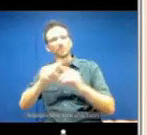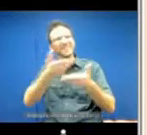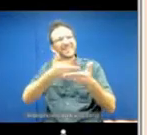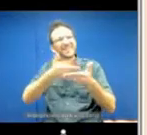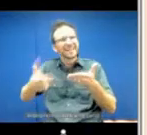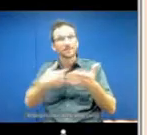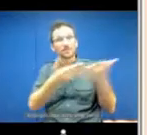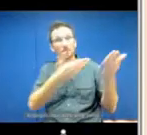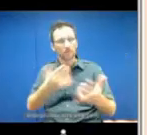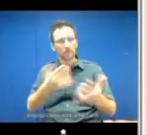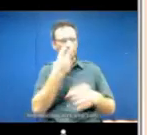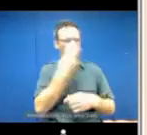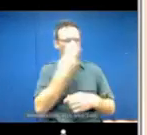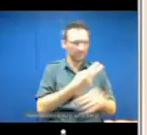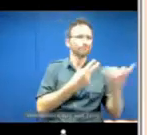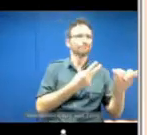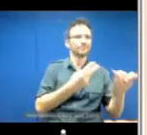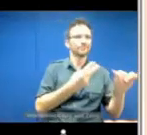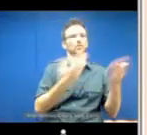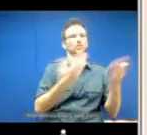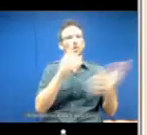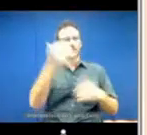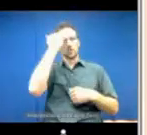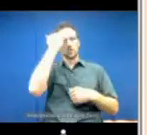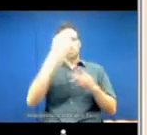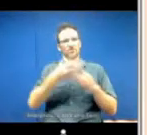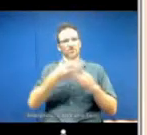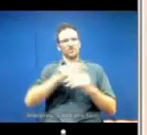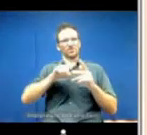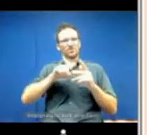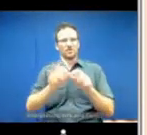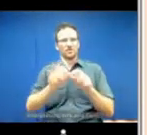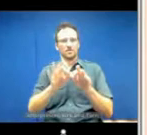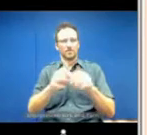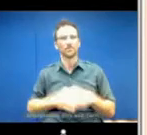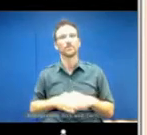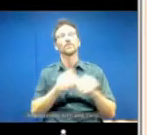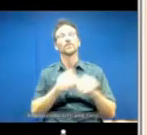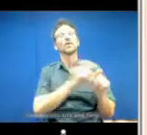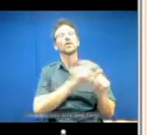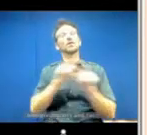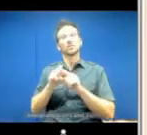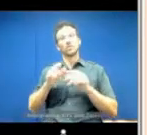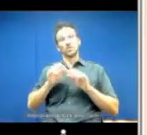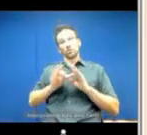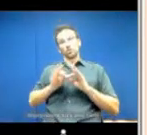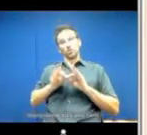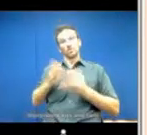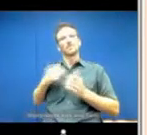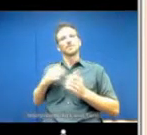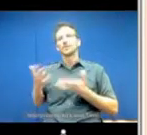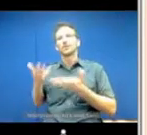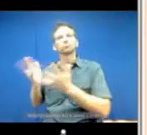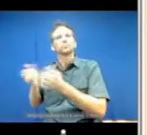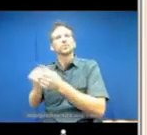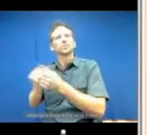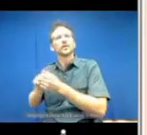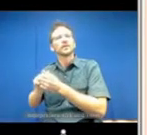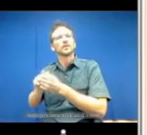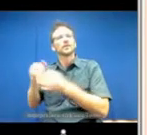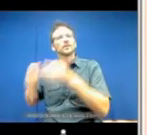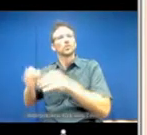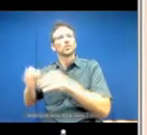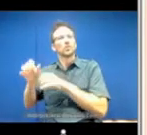You may also want to have a conversation with the court reporter, because you may need to remind him or her that you need to be